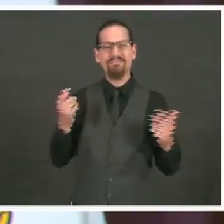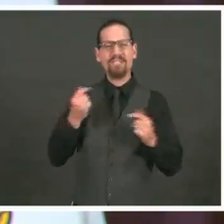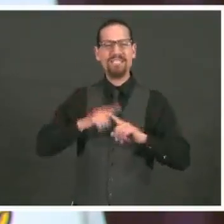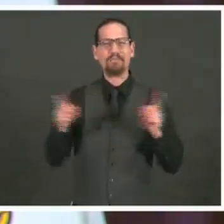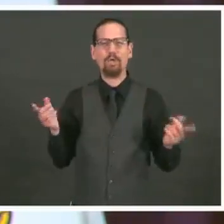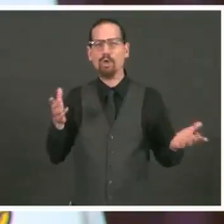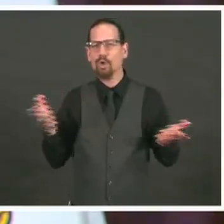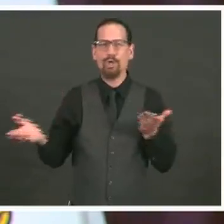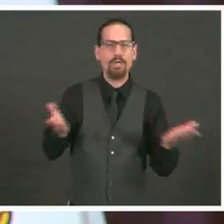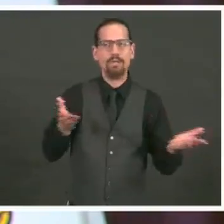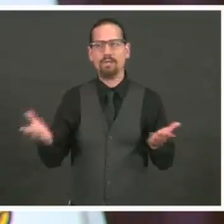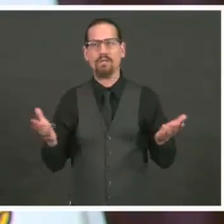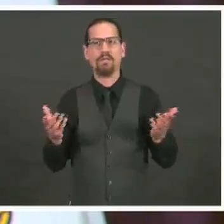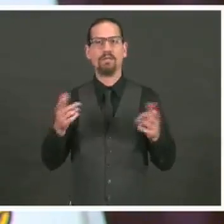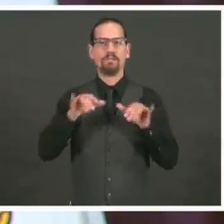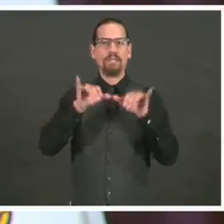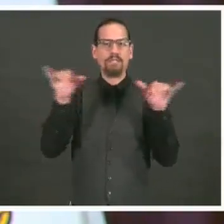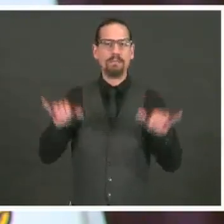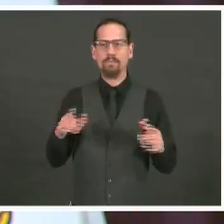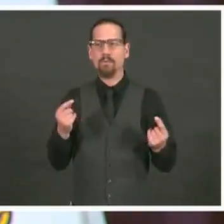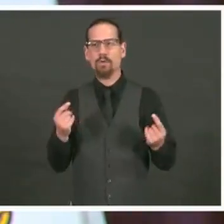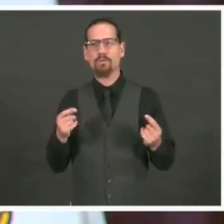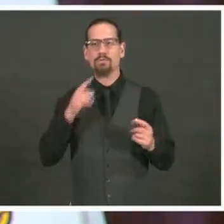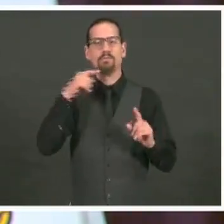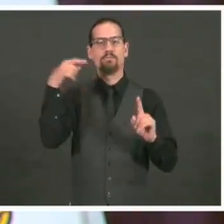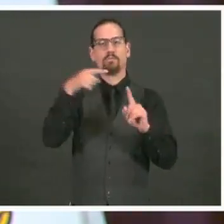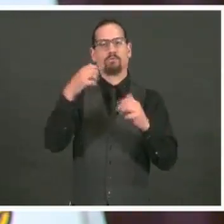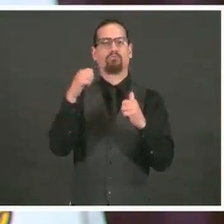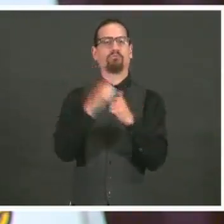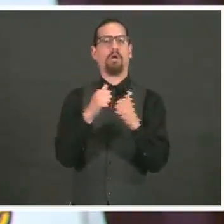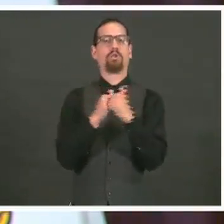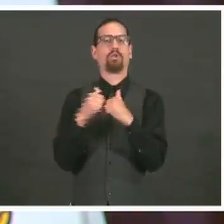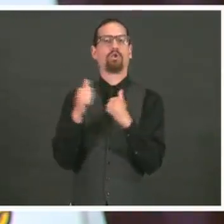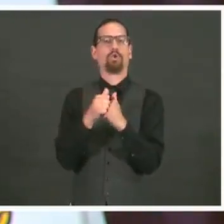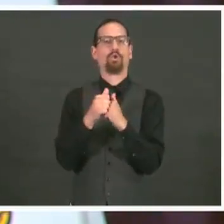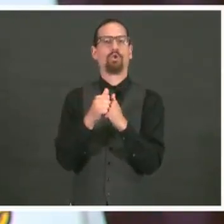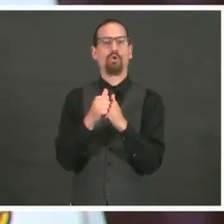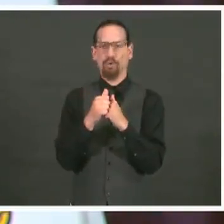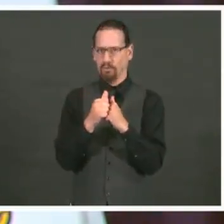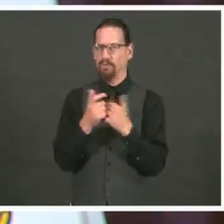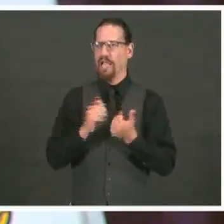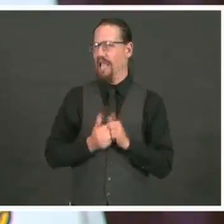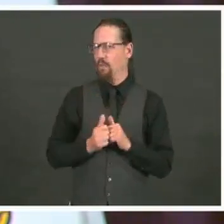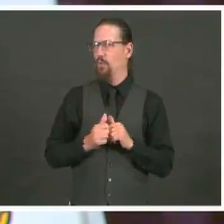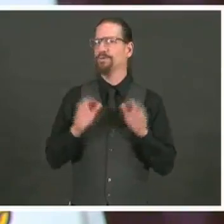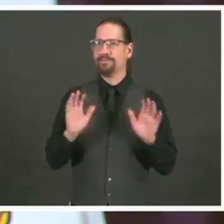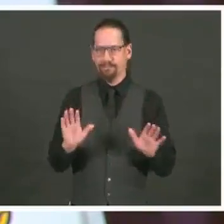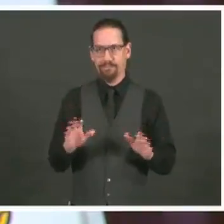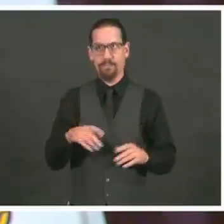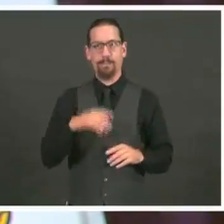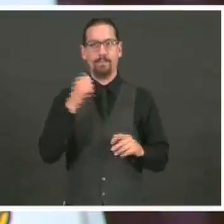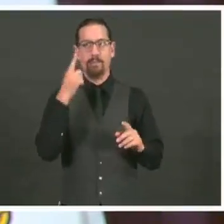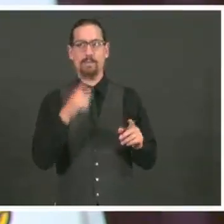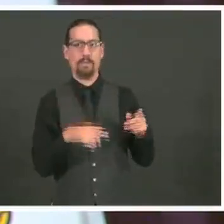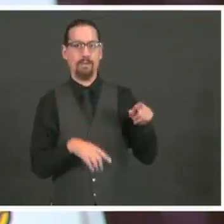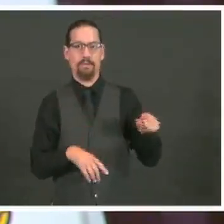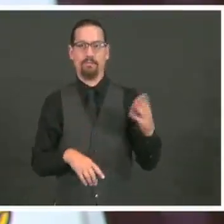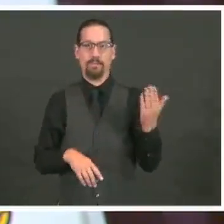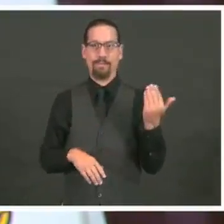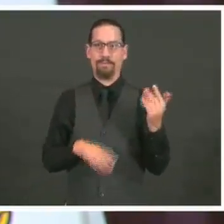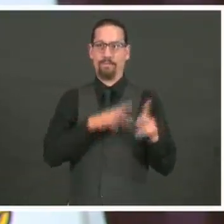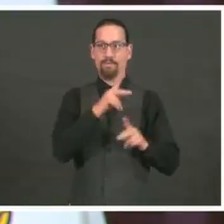teachers and staff are in place to ensure that people are maintaining a distance from each other, are sitting in the same